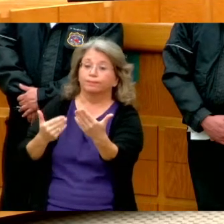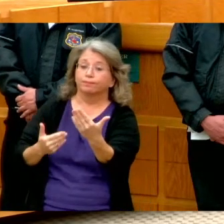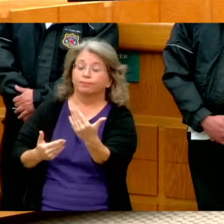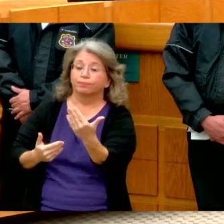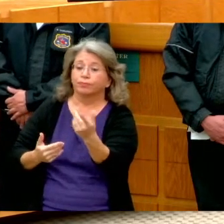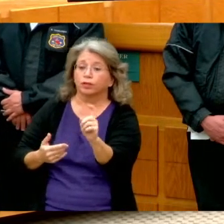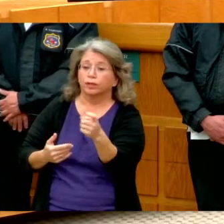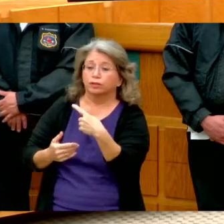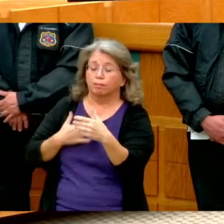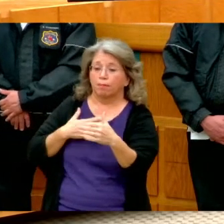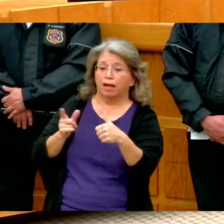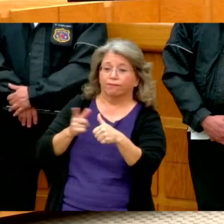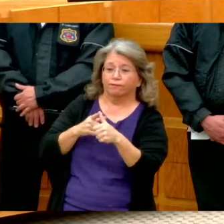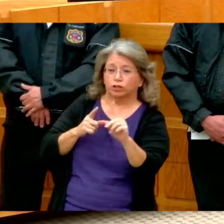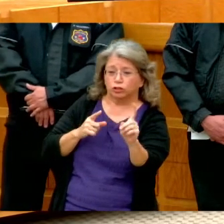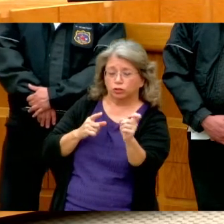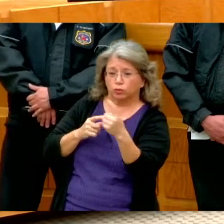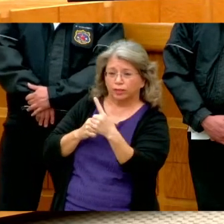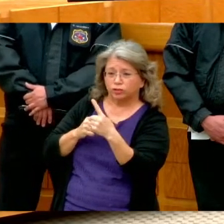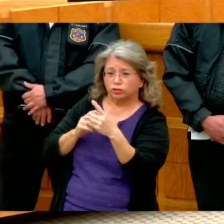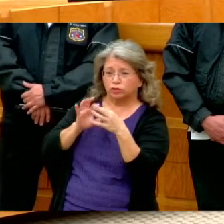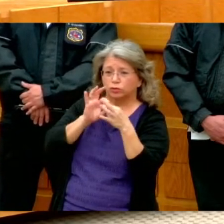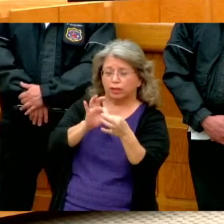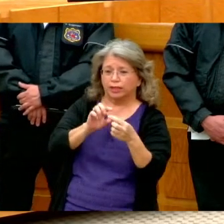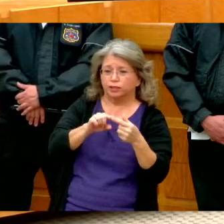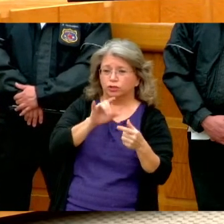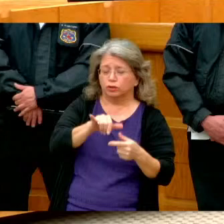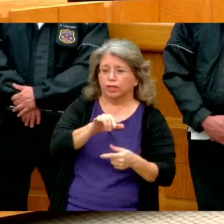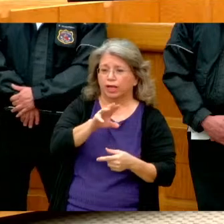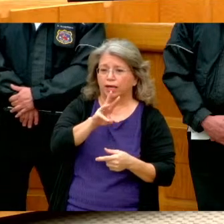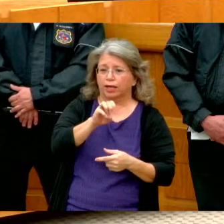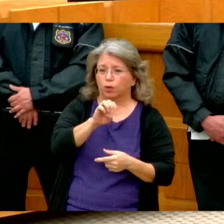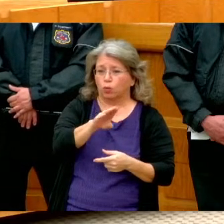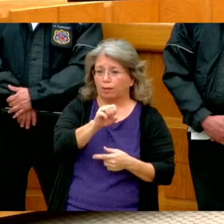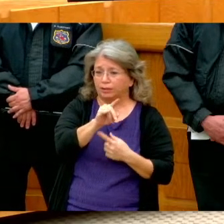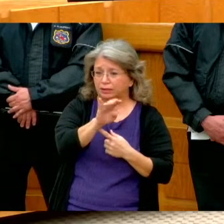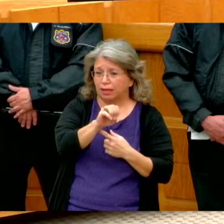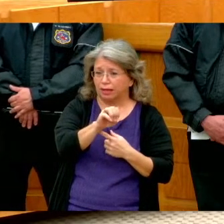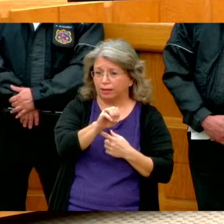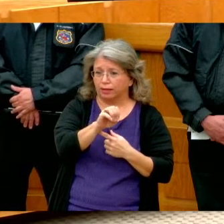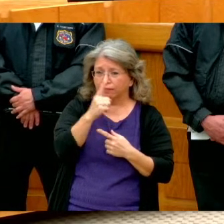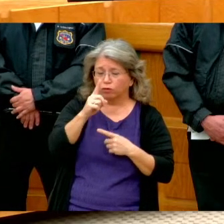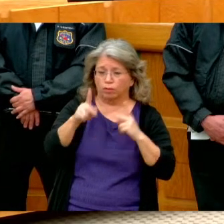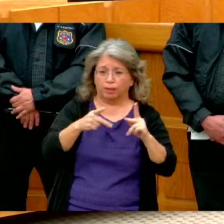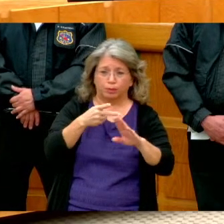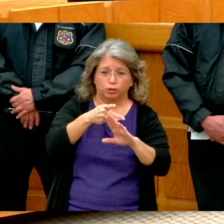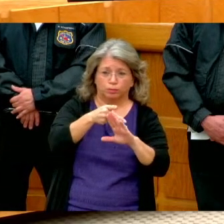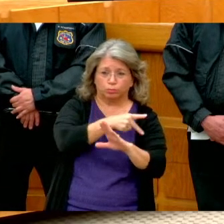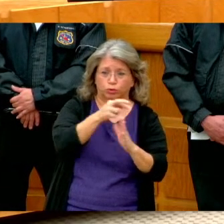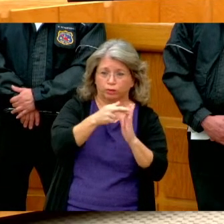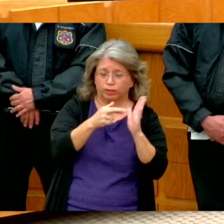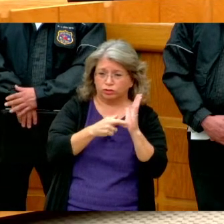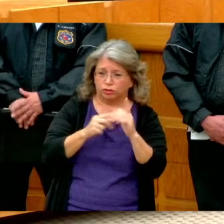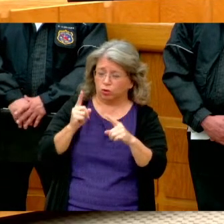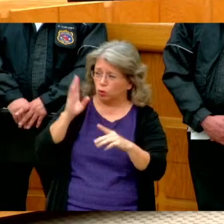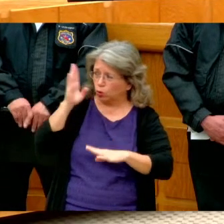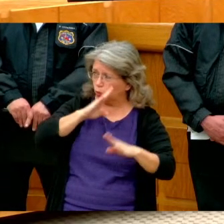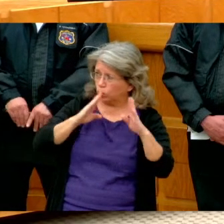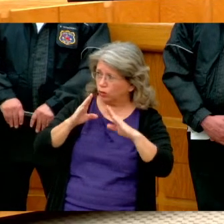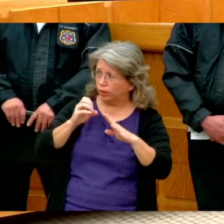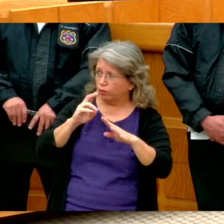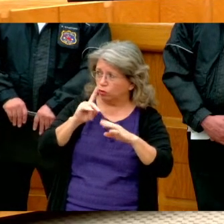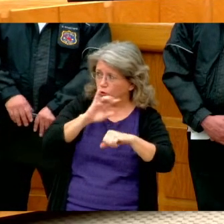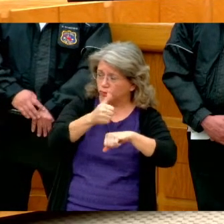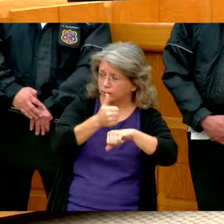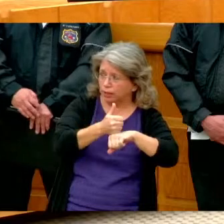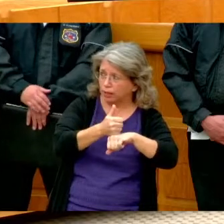My first question is about the website that we're going to be using for people to pre-register. Yes, ma'am. Are we worried at all, or have we set up anything in